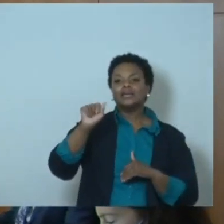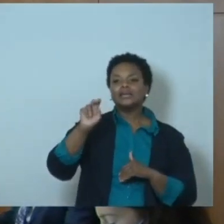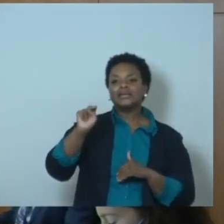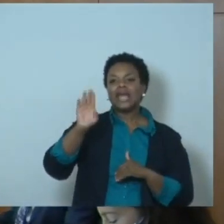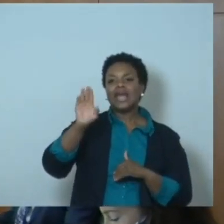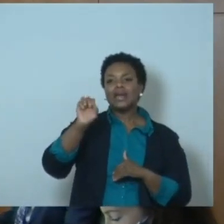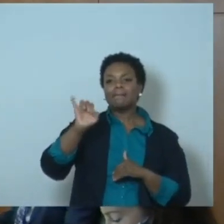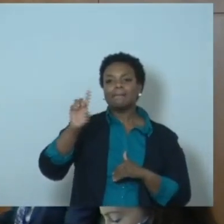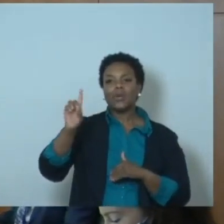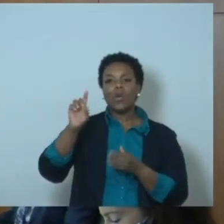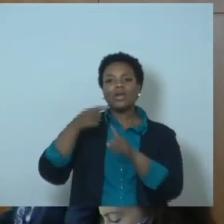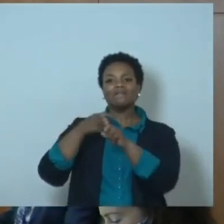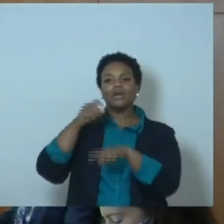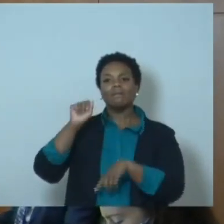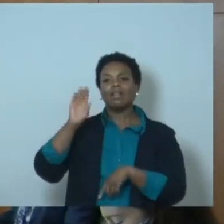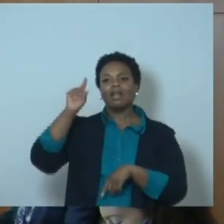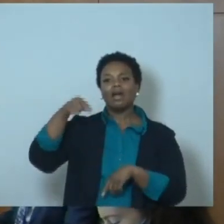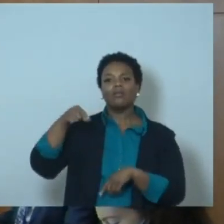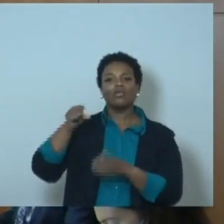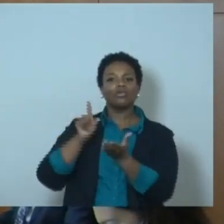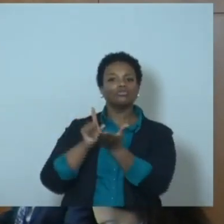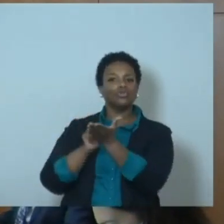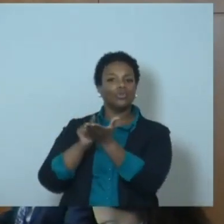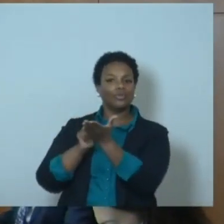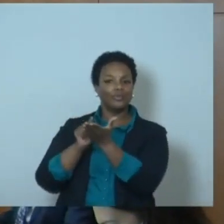you're unmuted. Go ahead and ask your question.